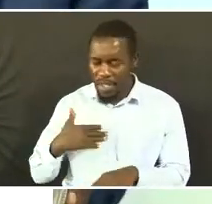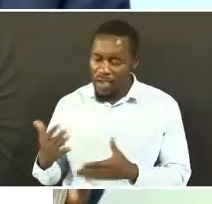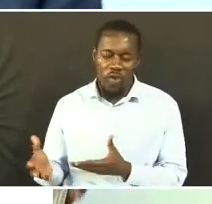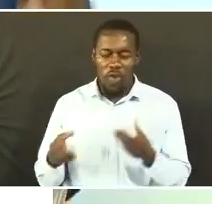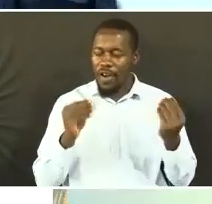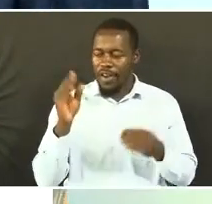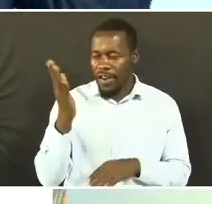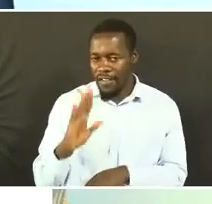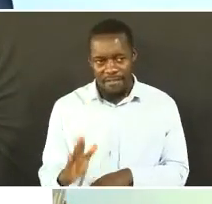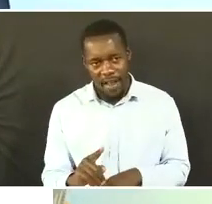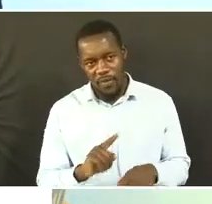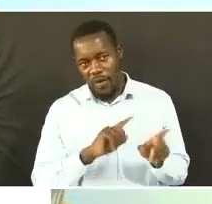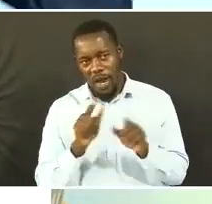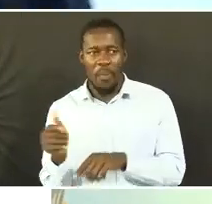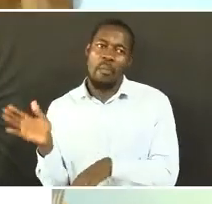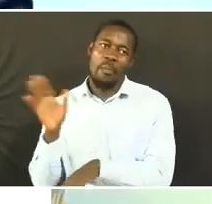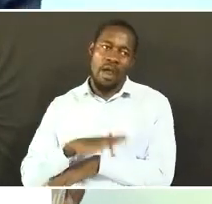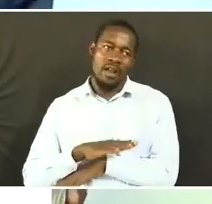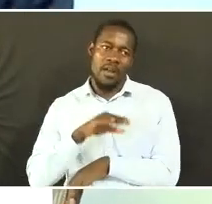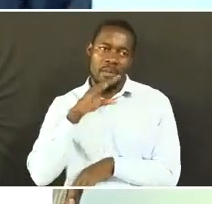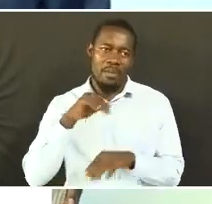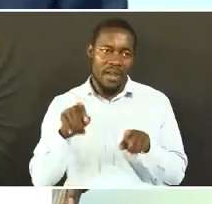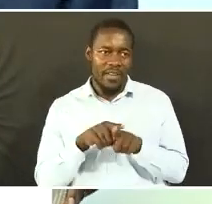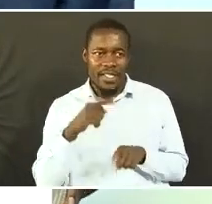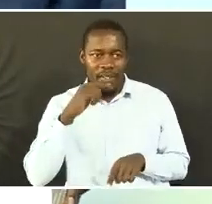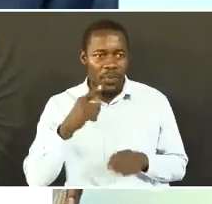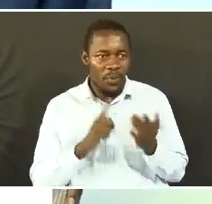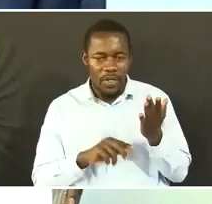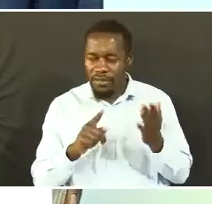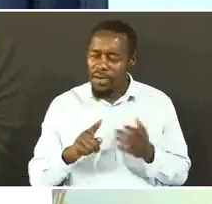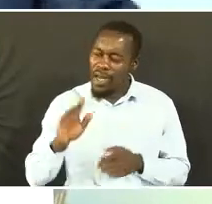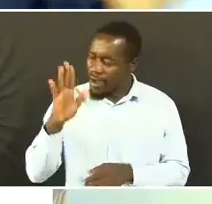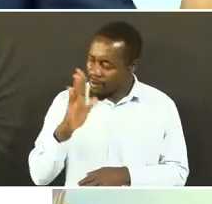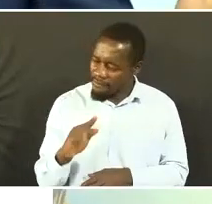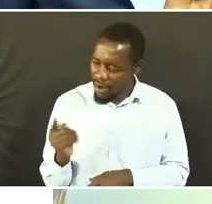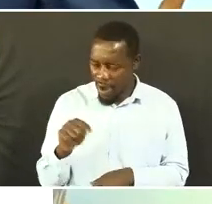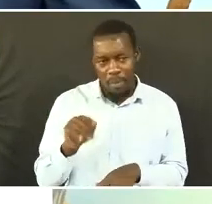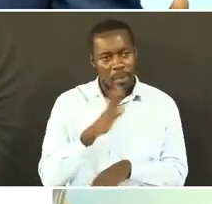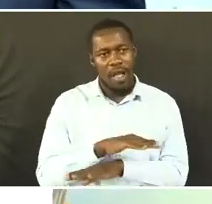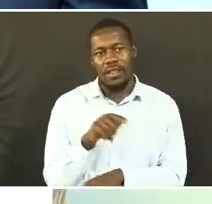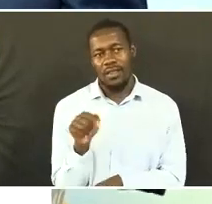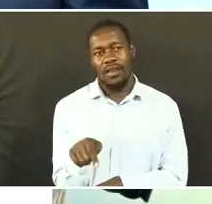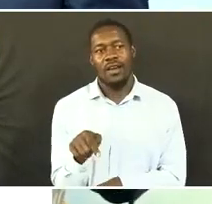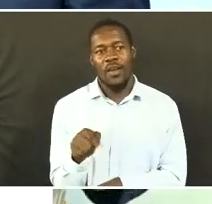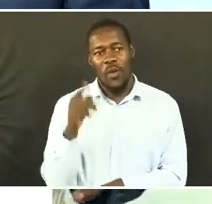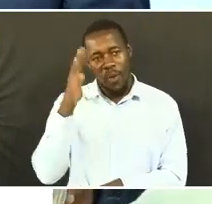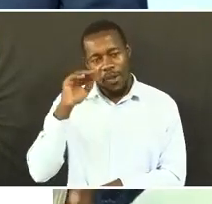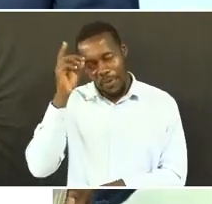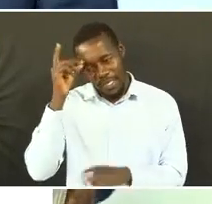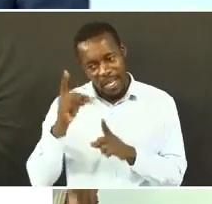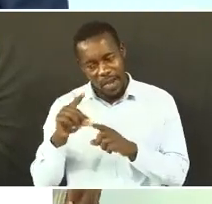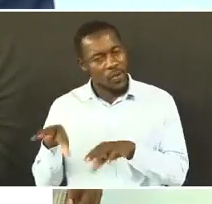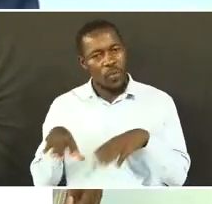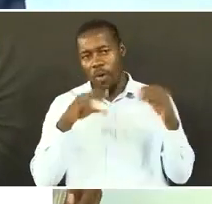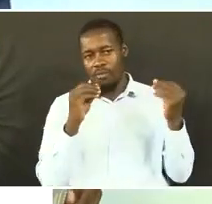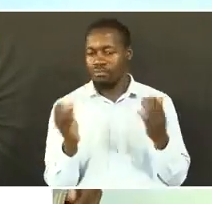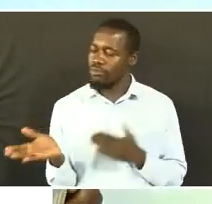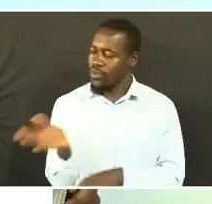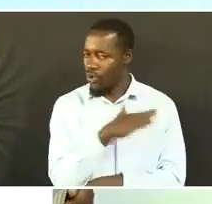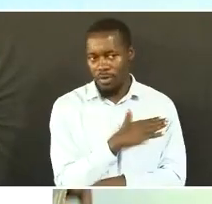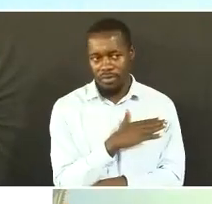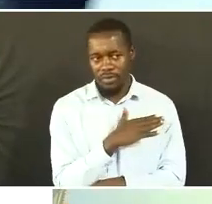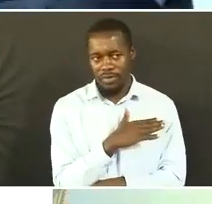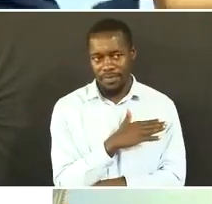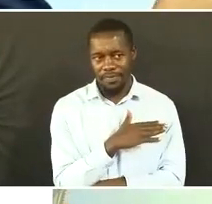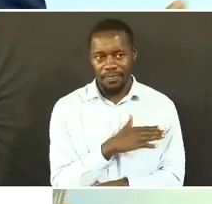fear of overwhelming modern-day Christians. We don't know what the relationship was like between these two